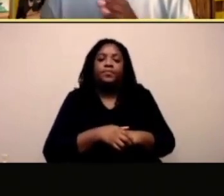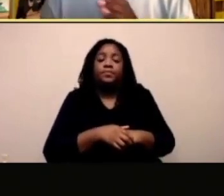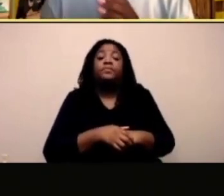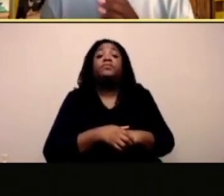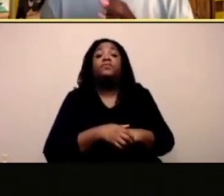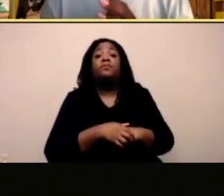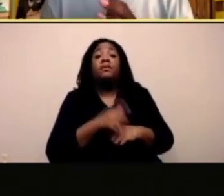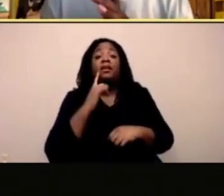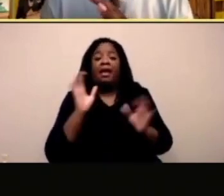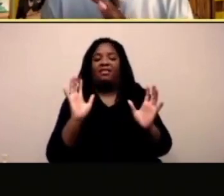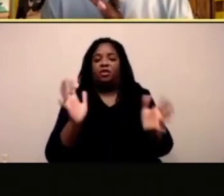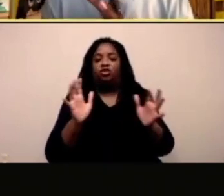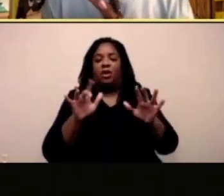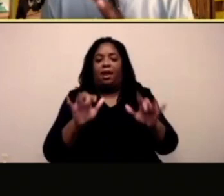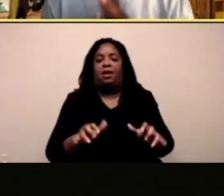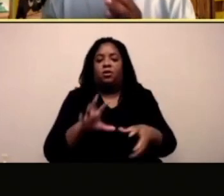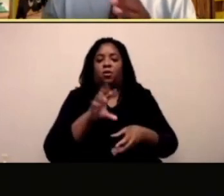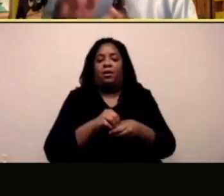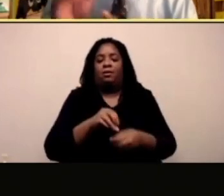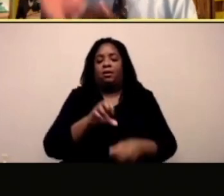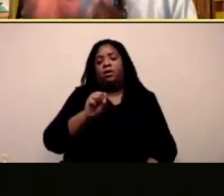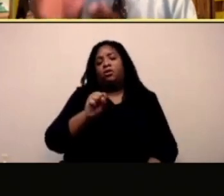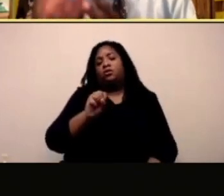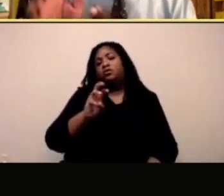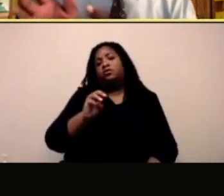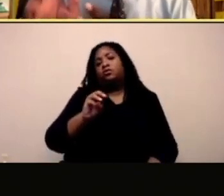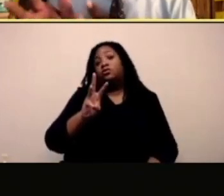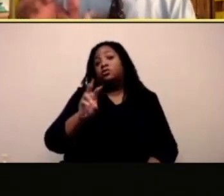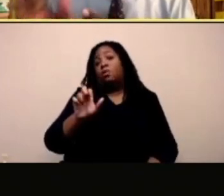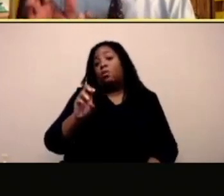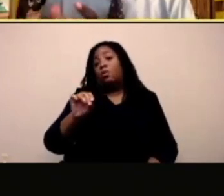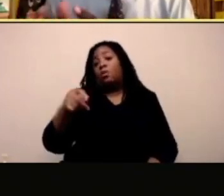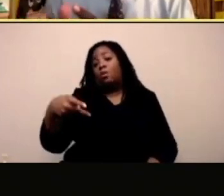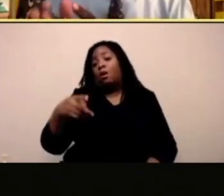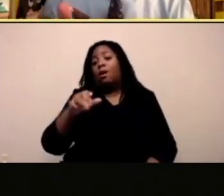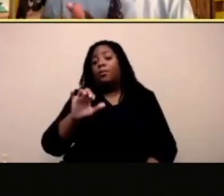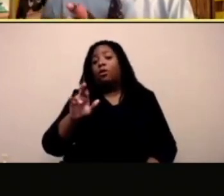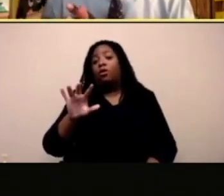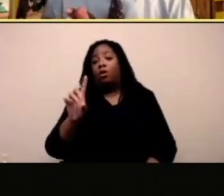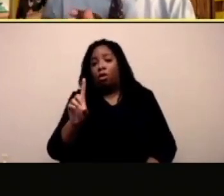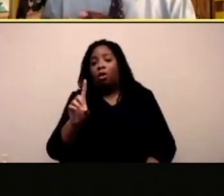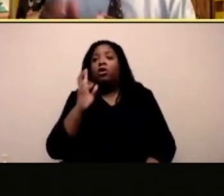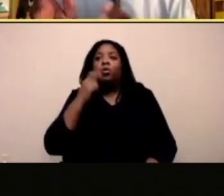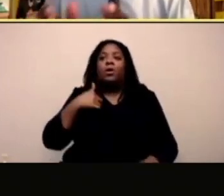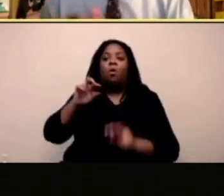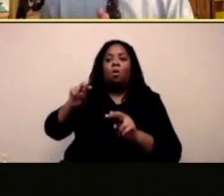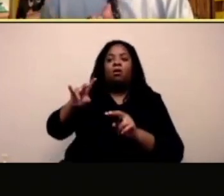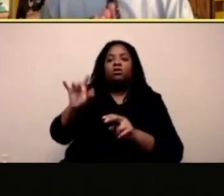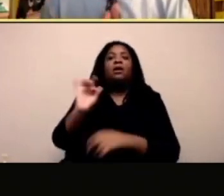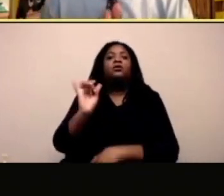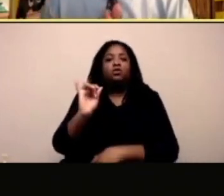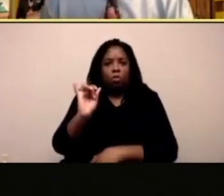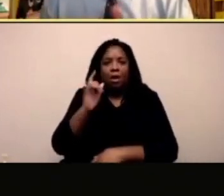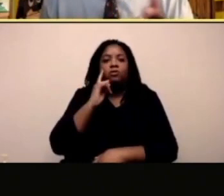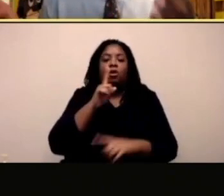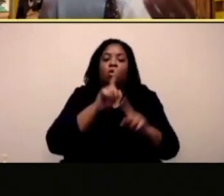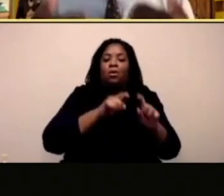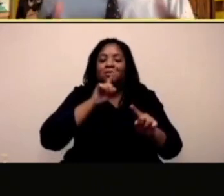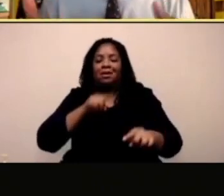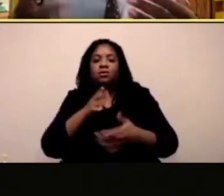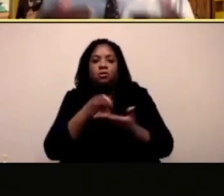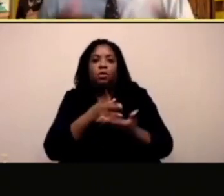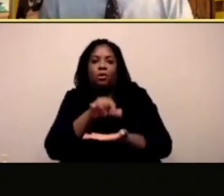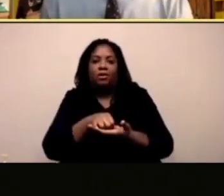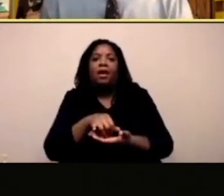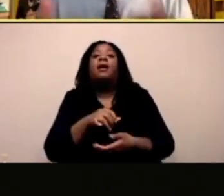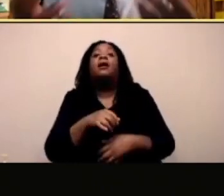use the chat in Swamp Card. So we'll be monitoring what's going on in Swamp Card as well. So use the Q&A features, and I'm definitely